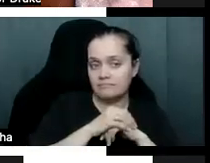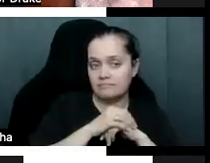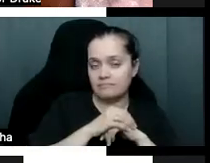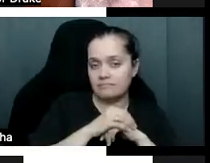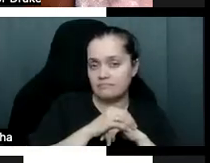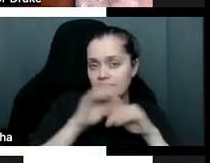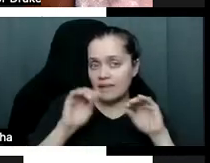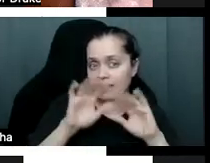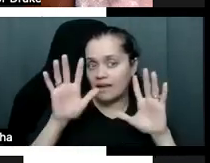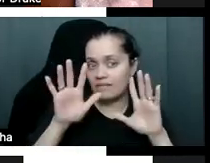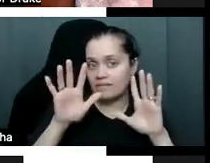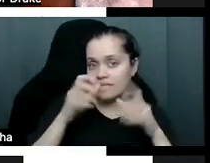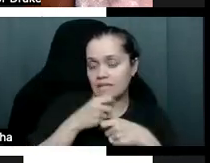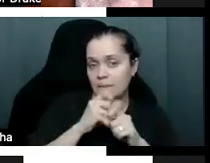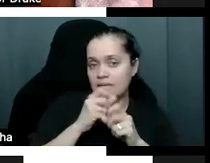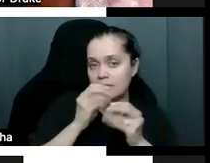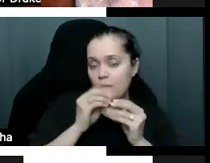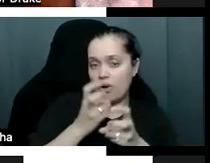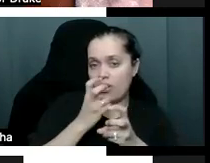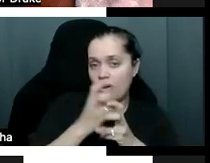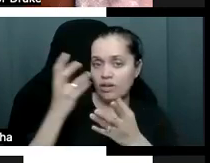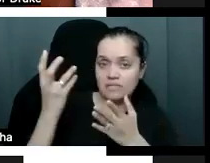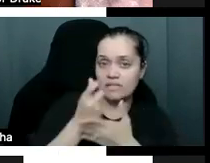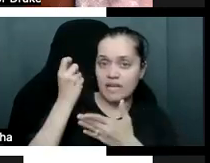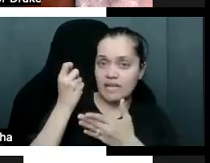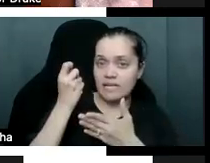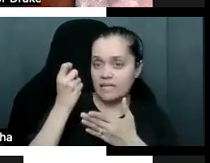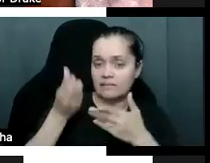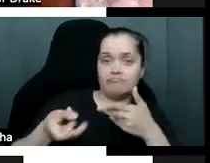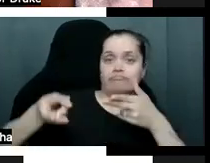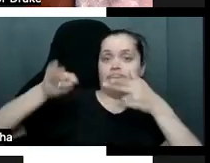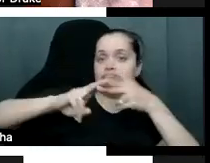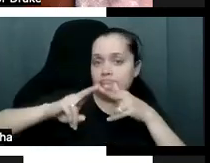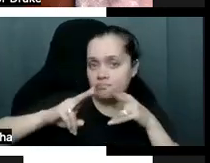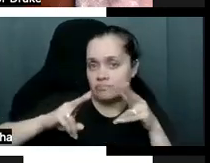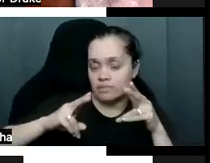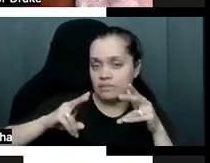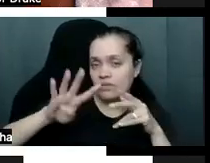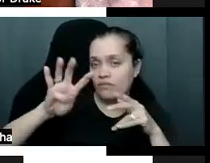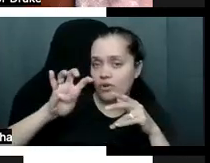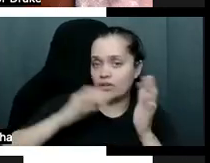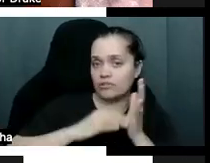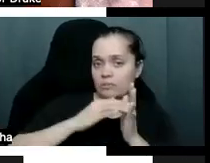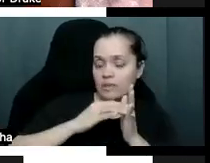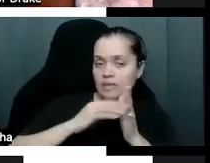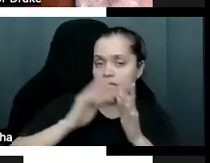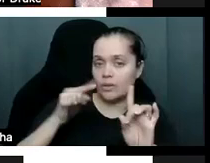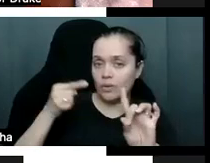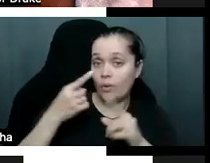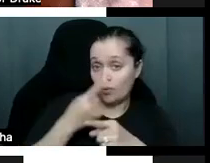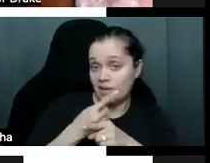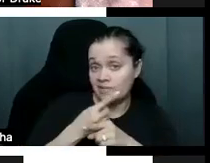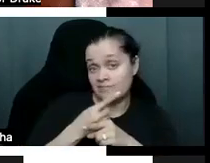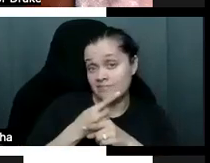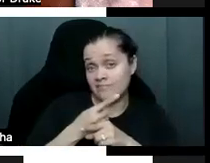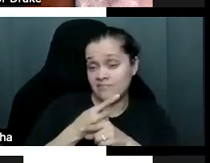obviously that makes it much harder to gain a big increase, to gain the 400 million goal.